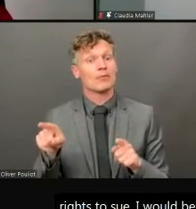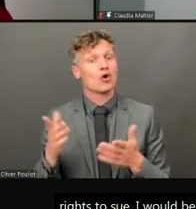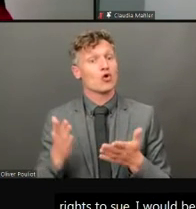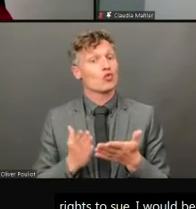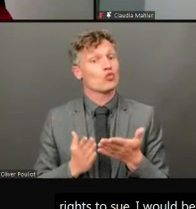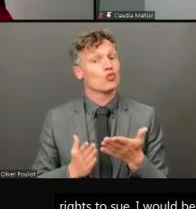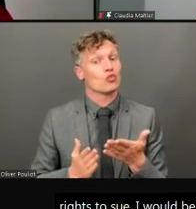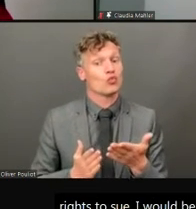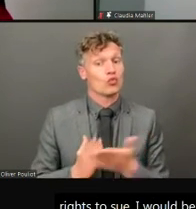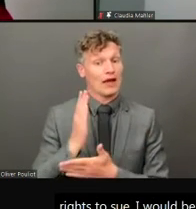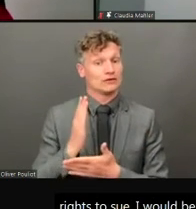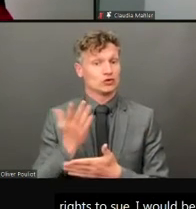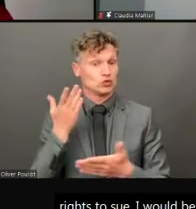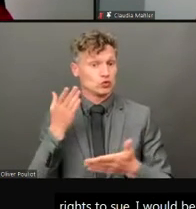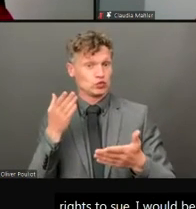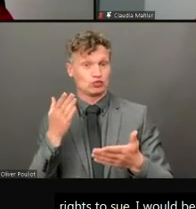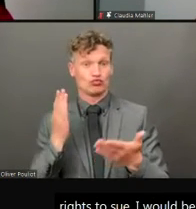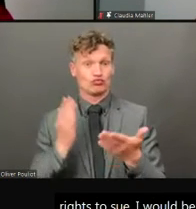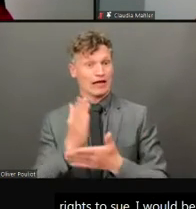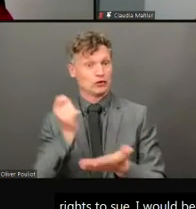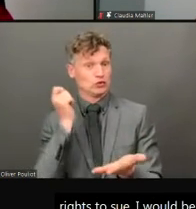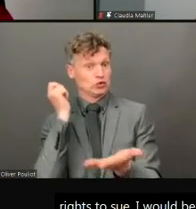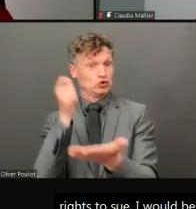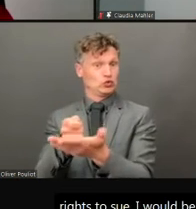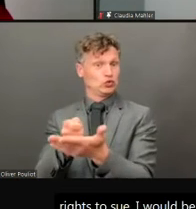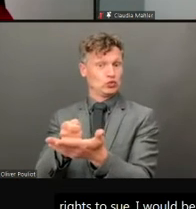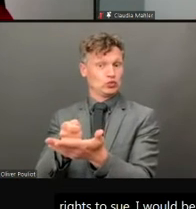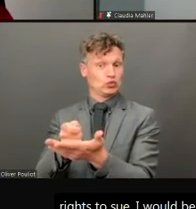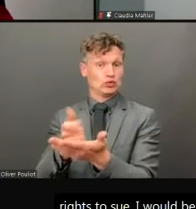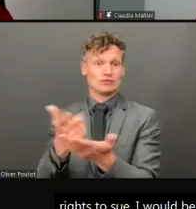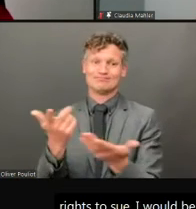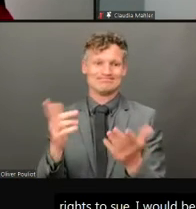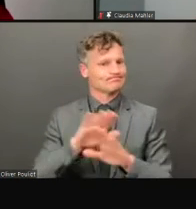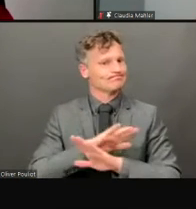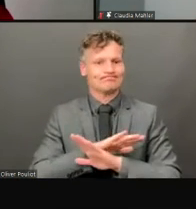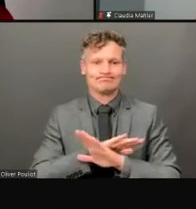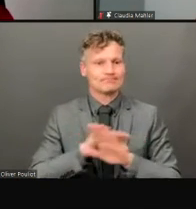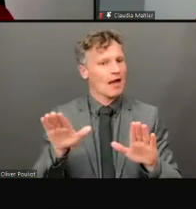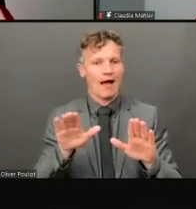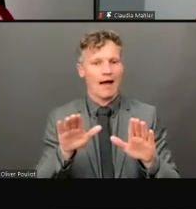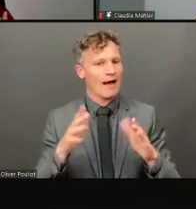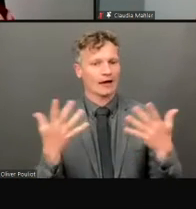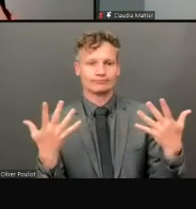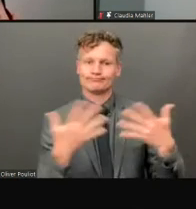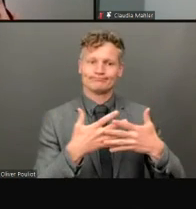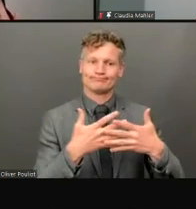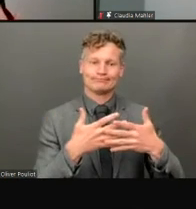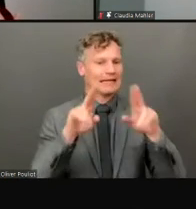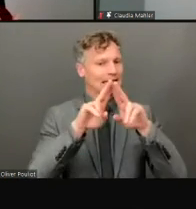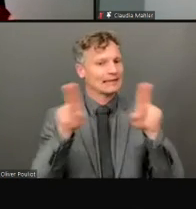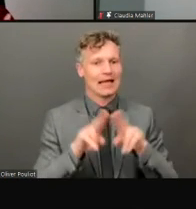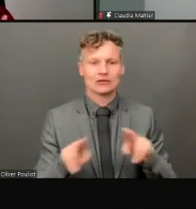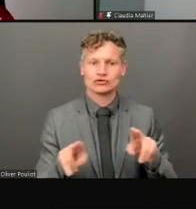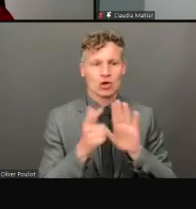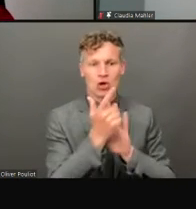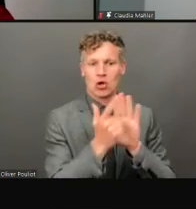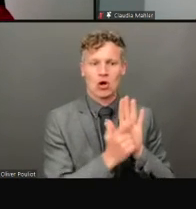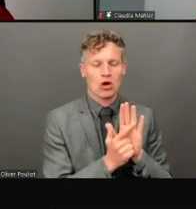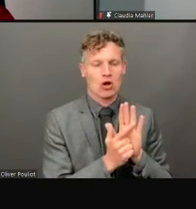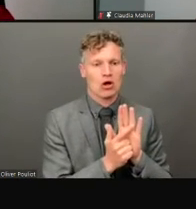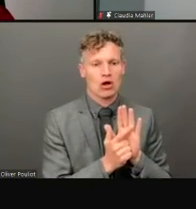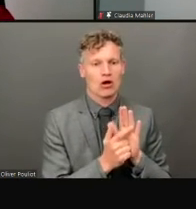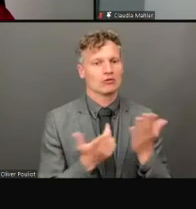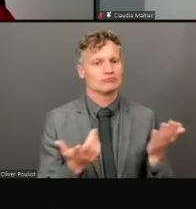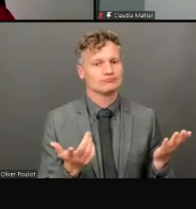law. There's probably deals being done in domestic legal orders whereby monies are being poured in, but